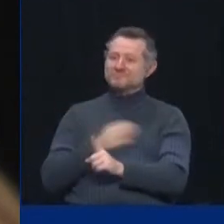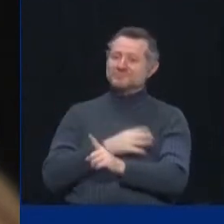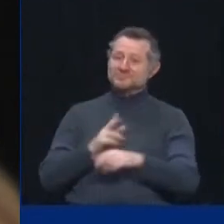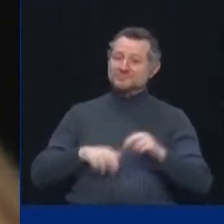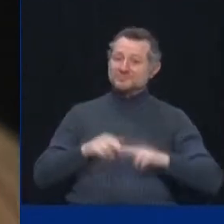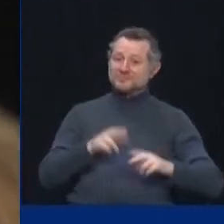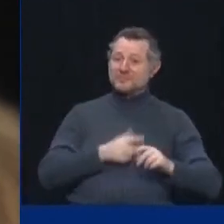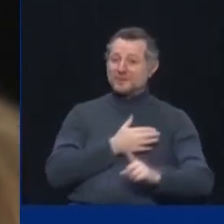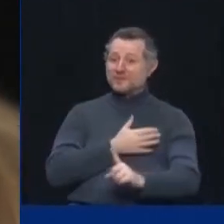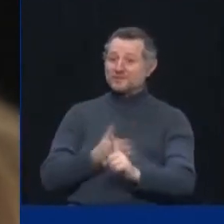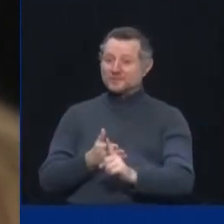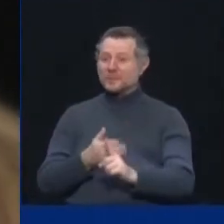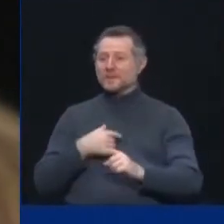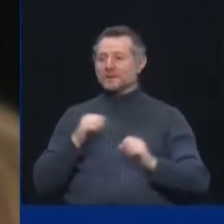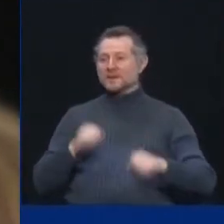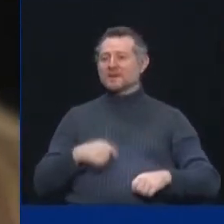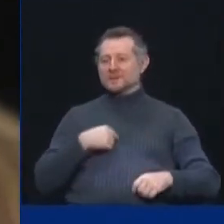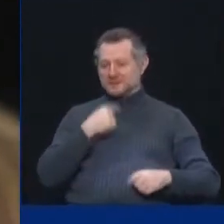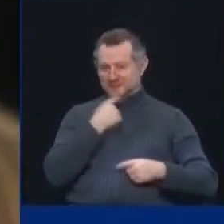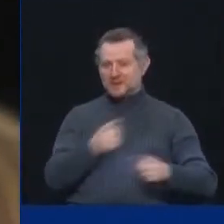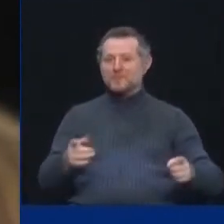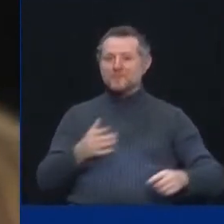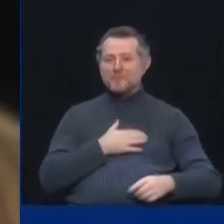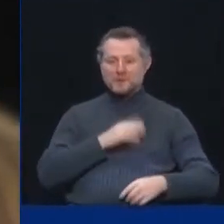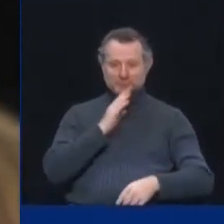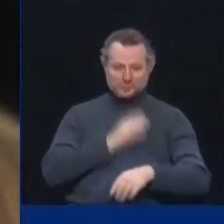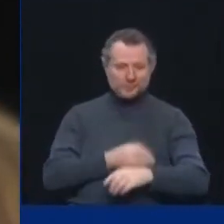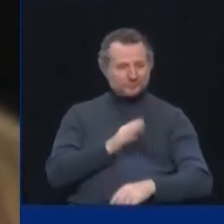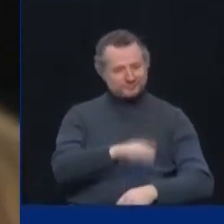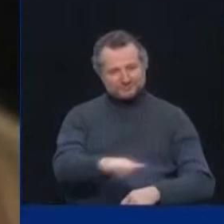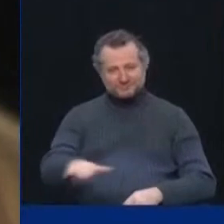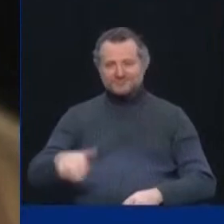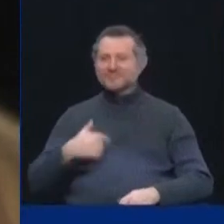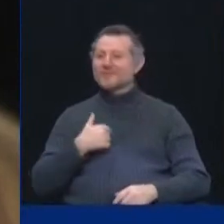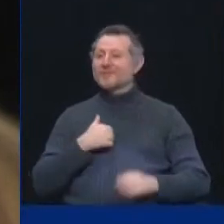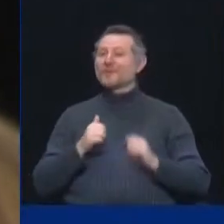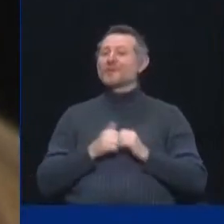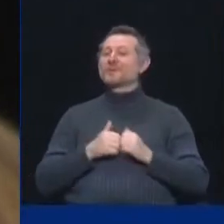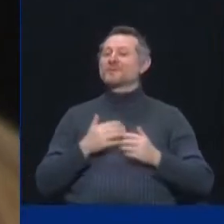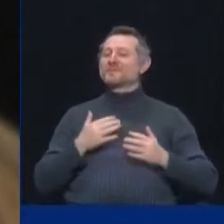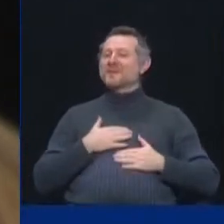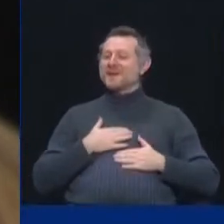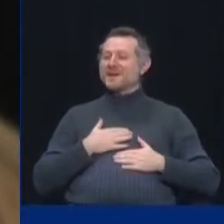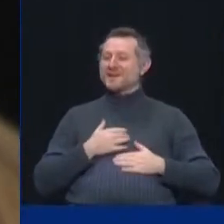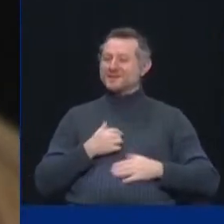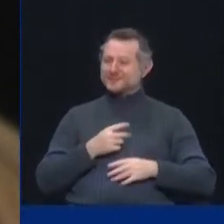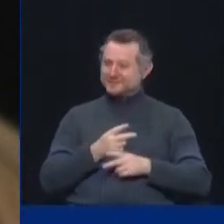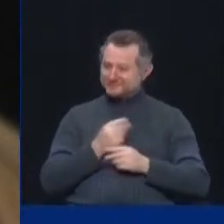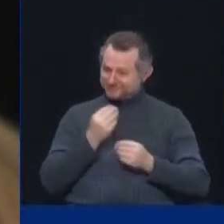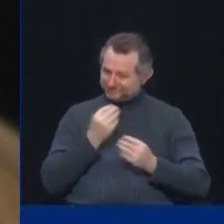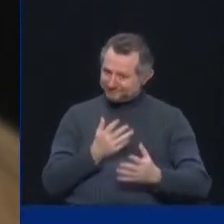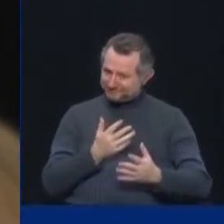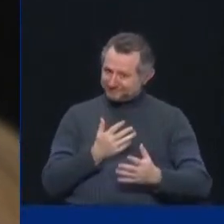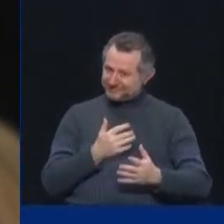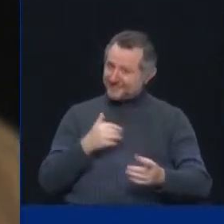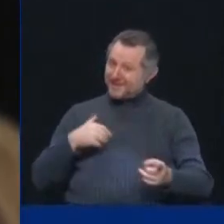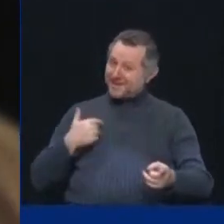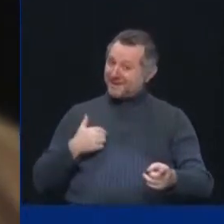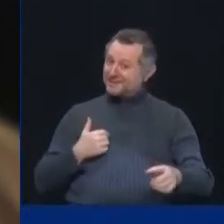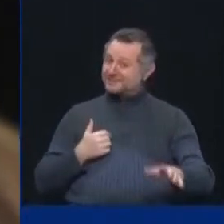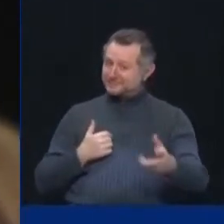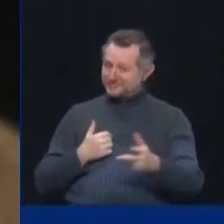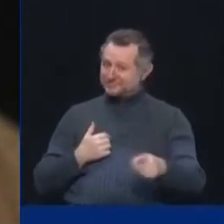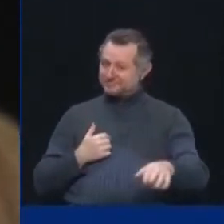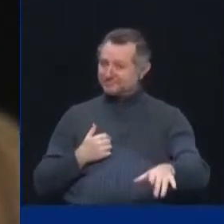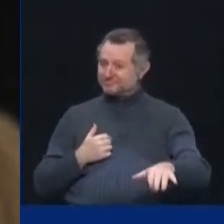say that my daughters, with my supervision at first, they're going to be too young, they're going to be able to take that train.